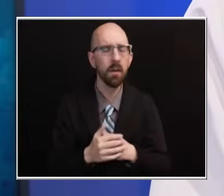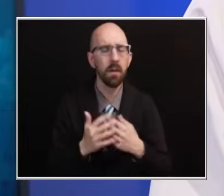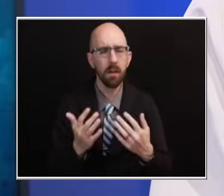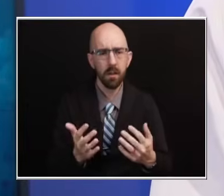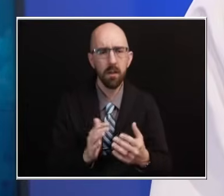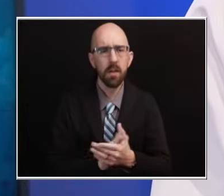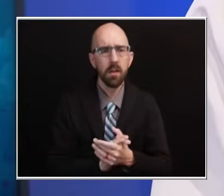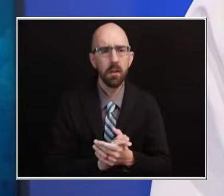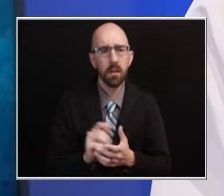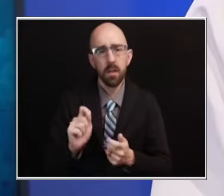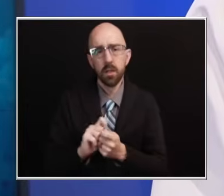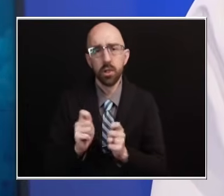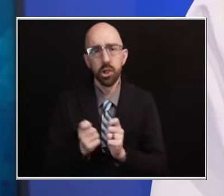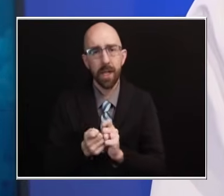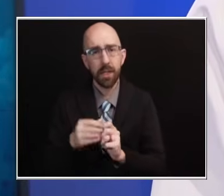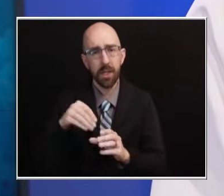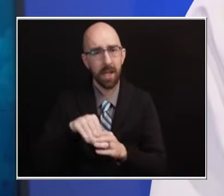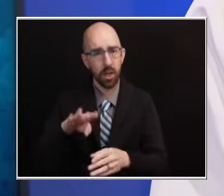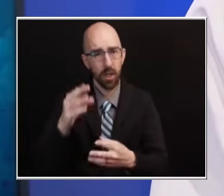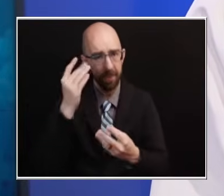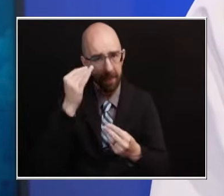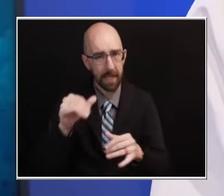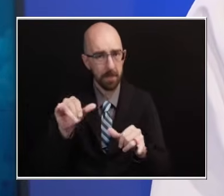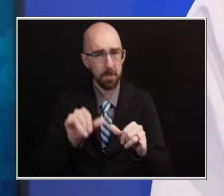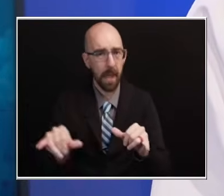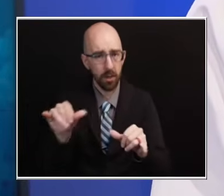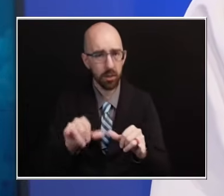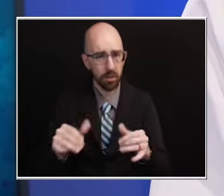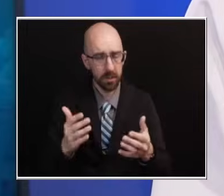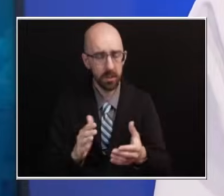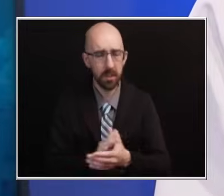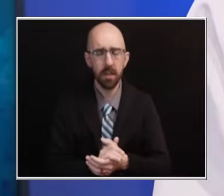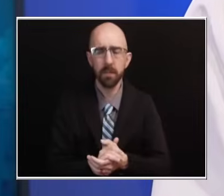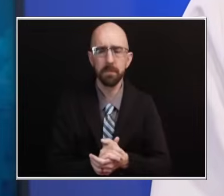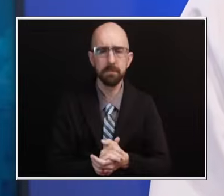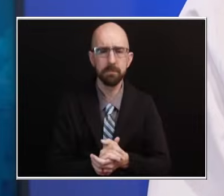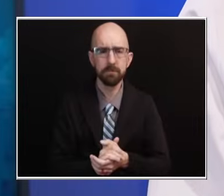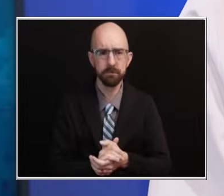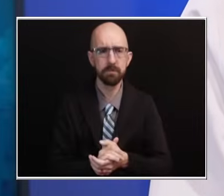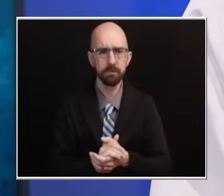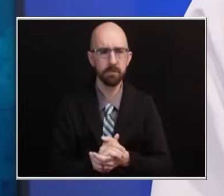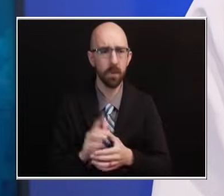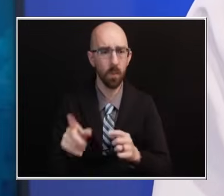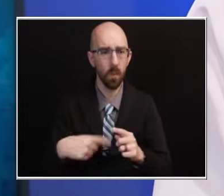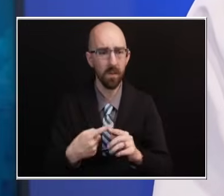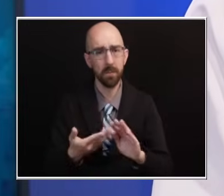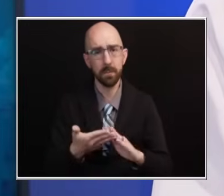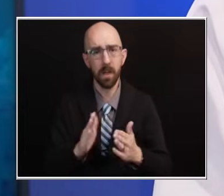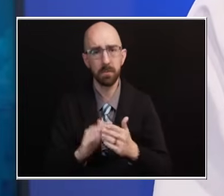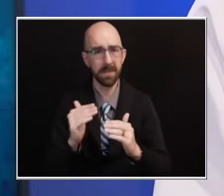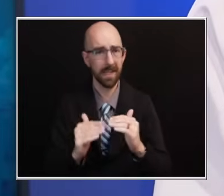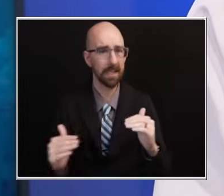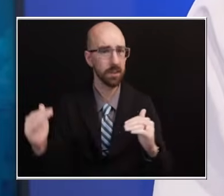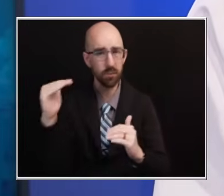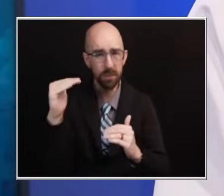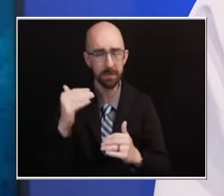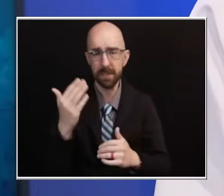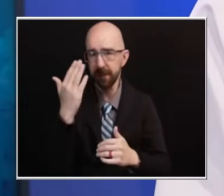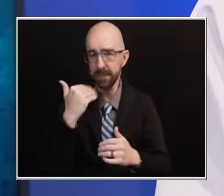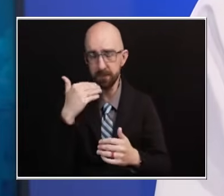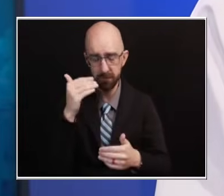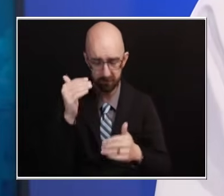changing your thinking pattern, and then when it becomes more extreme, sleepiness and